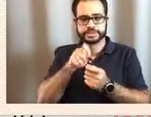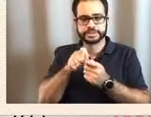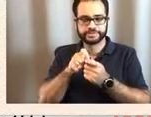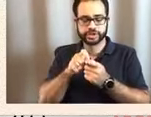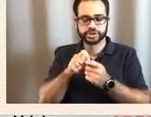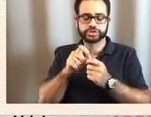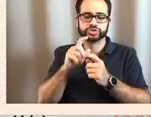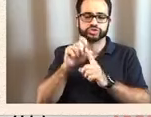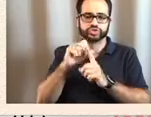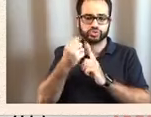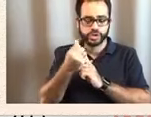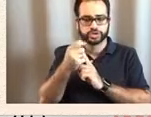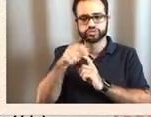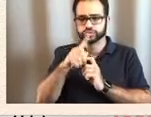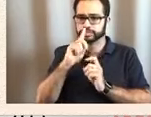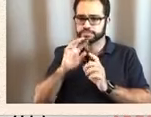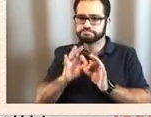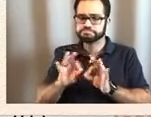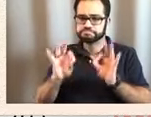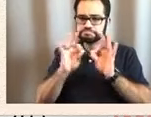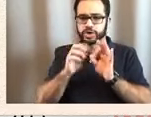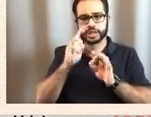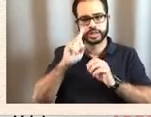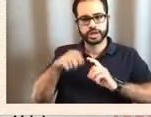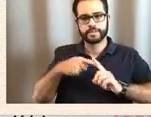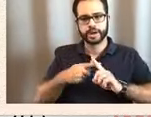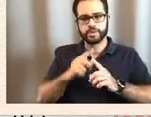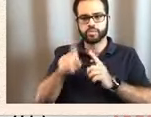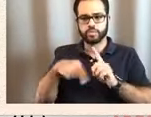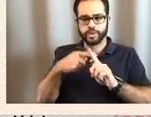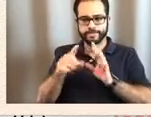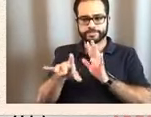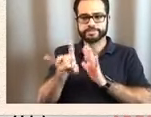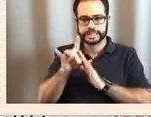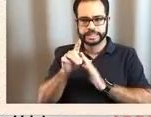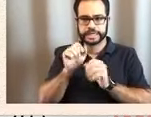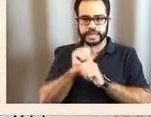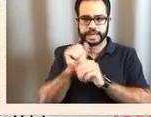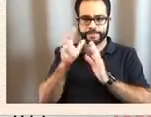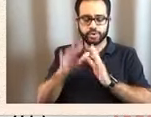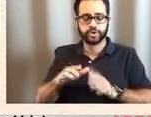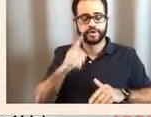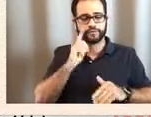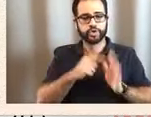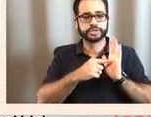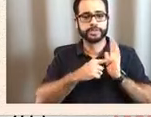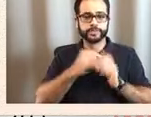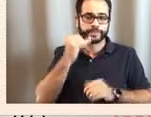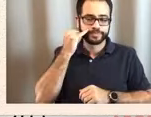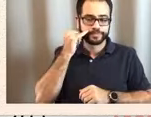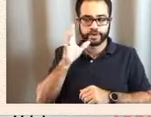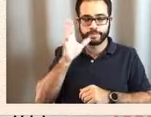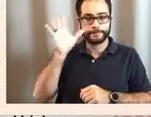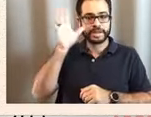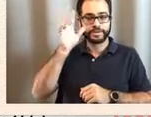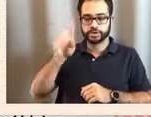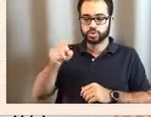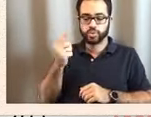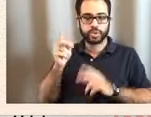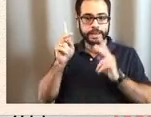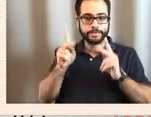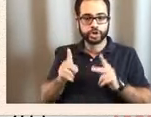be considered when choosing employees. For example, if a parent is the only employee providing care